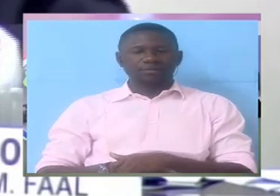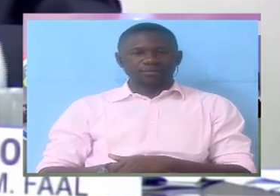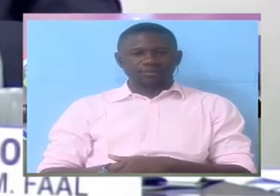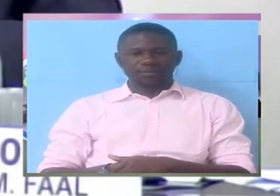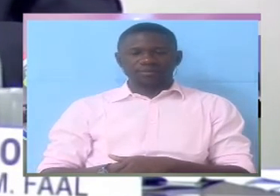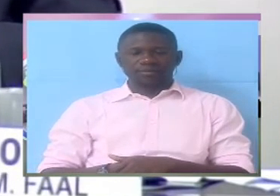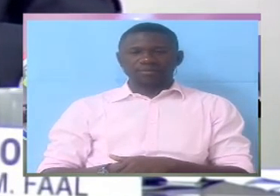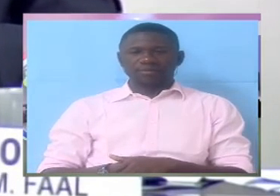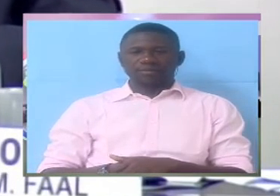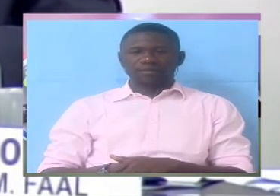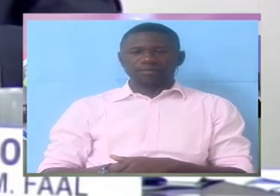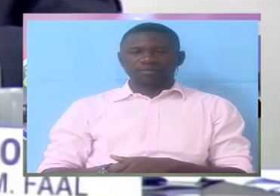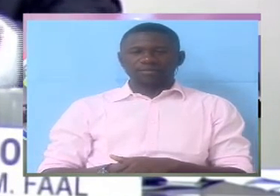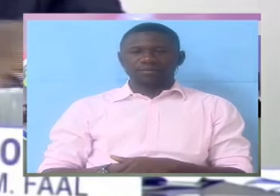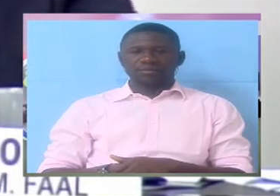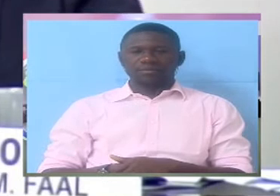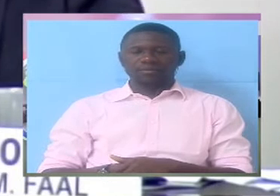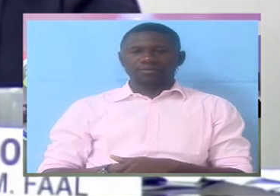In fact,